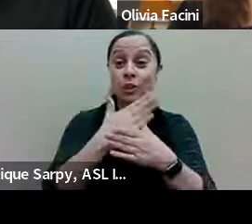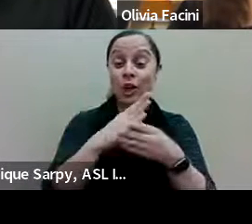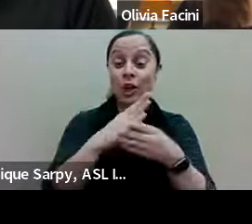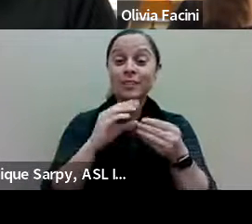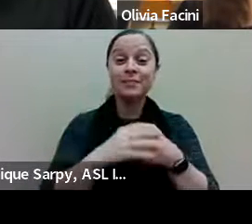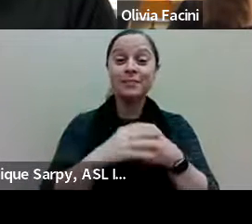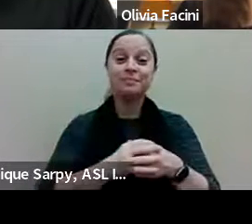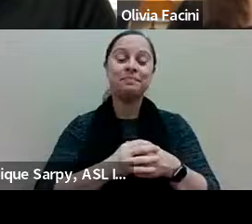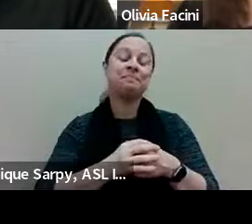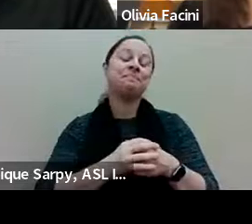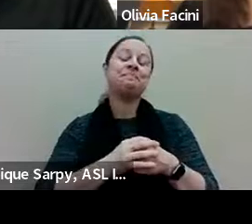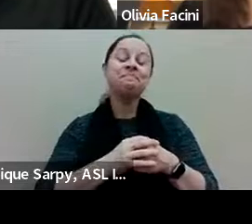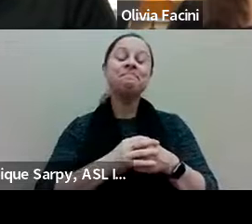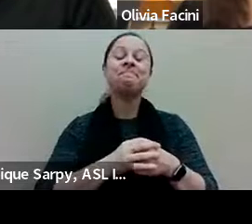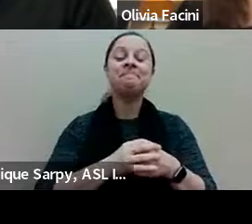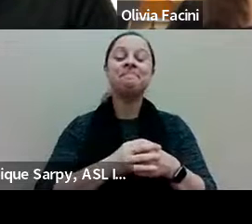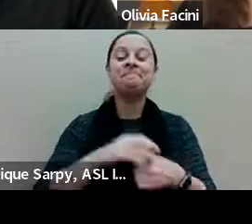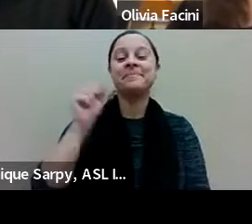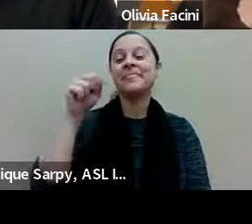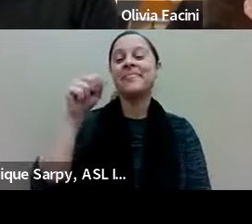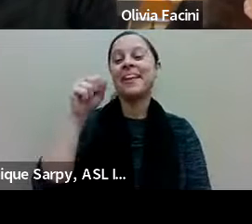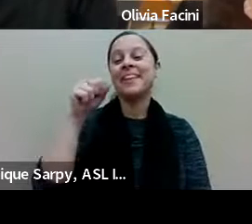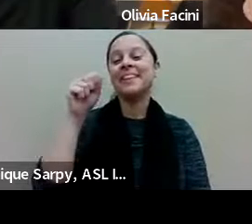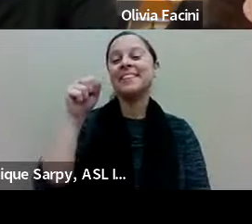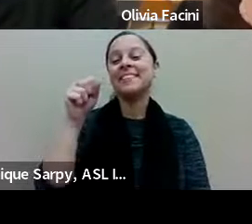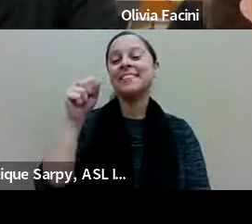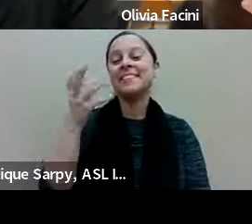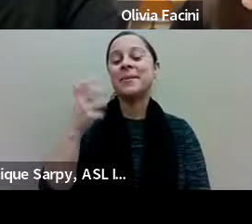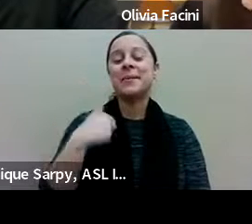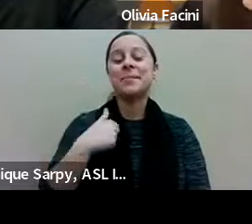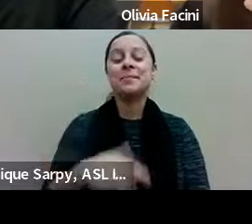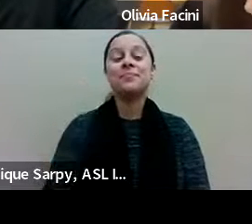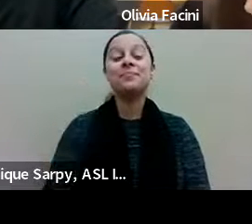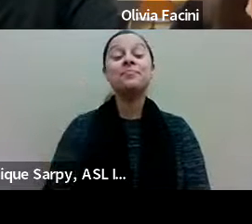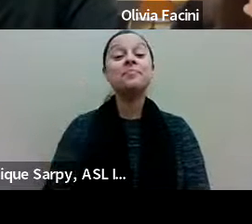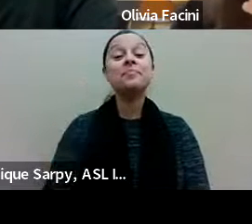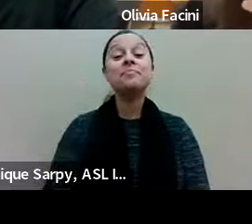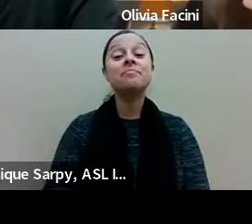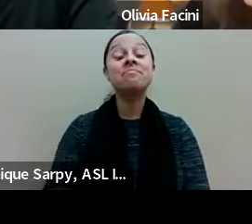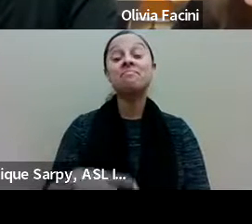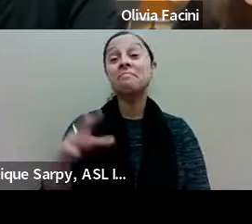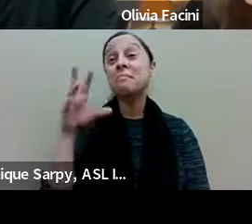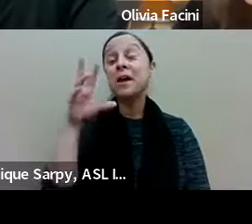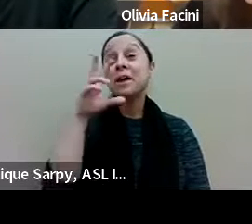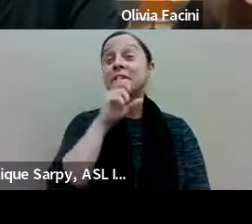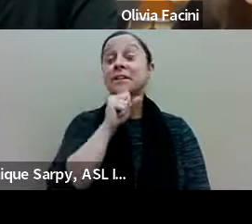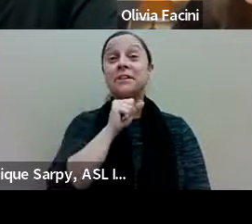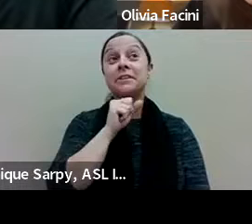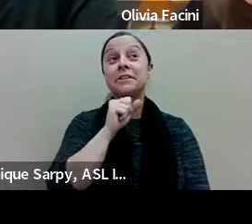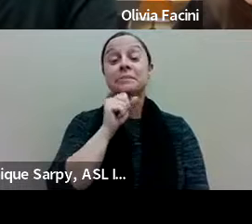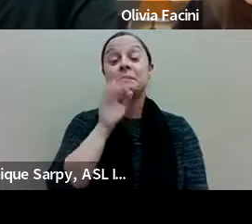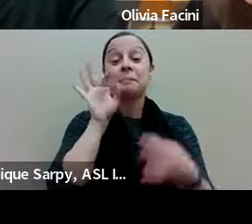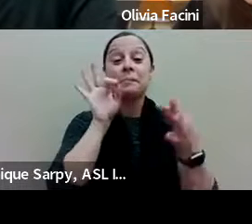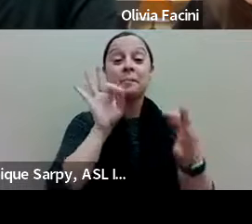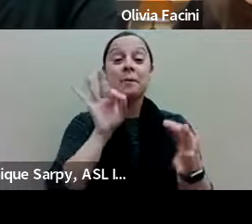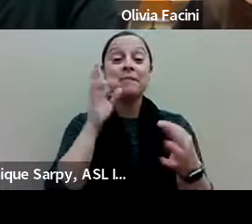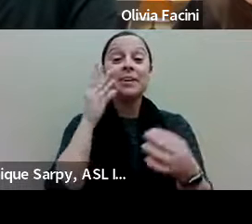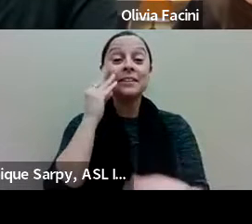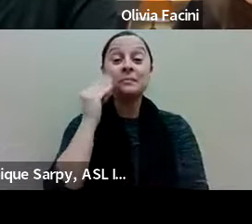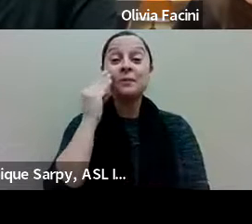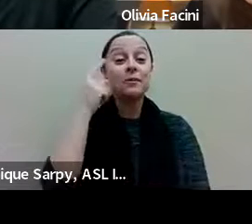Yes. I guess a perfect experience for me